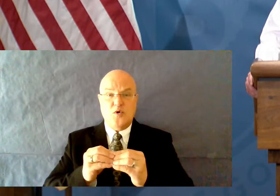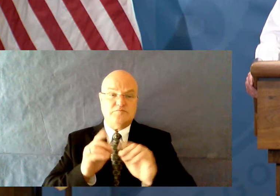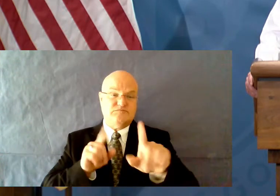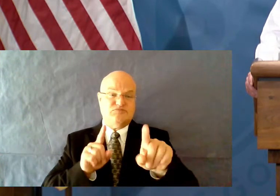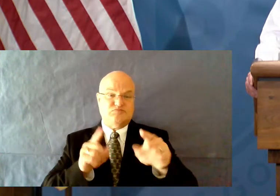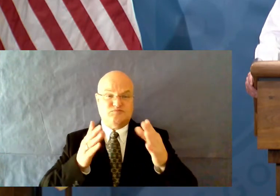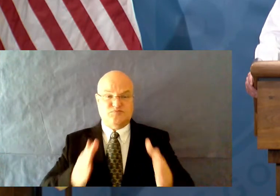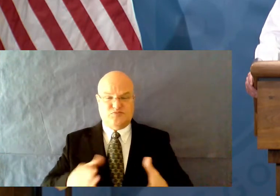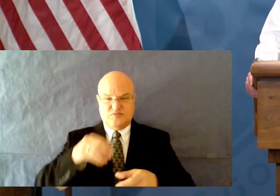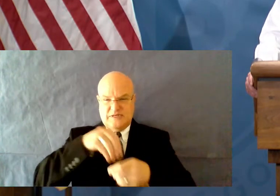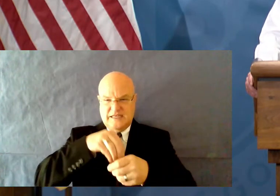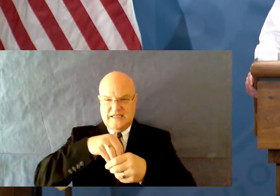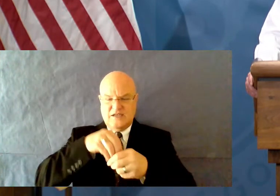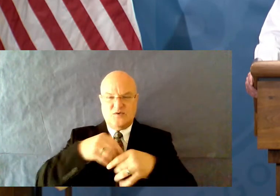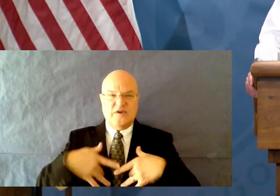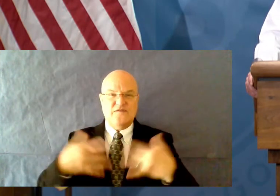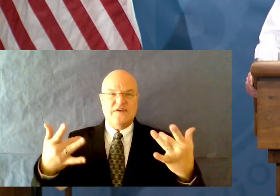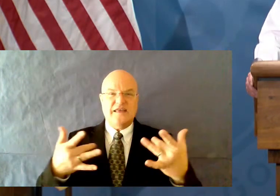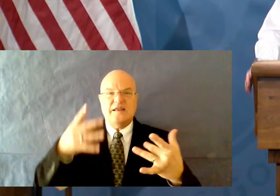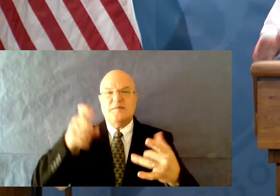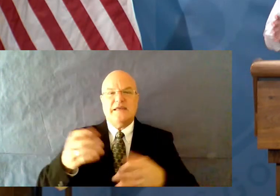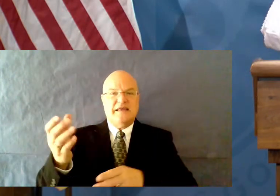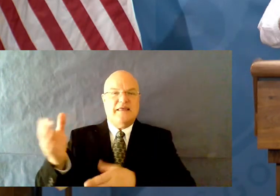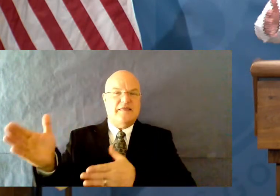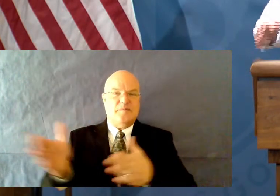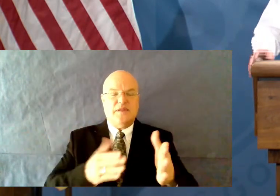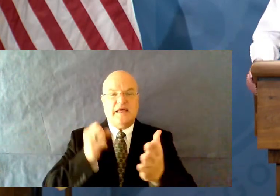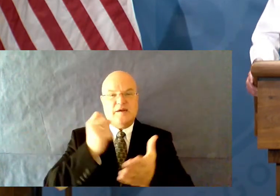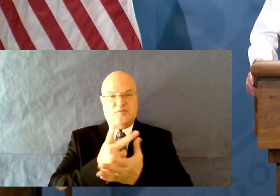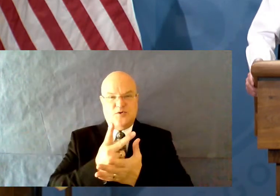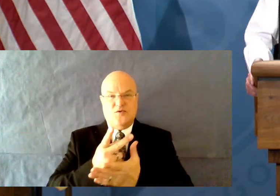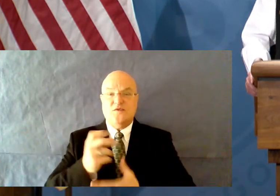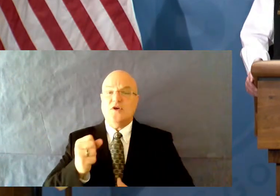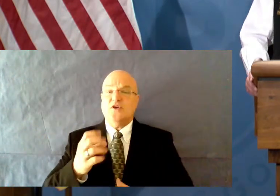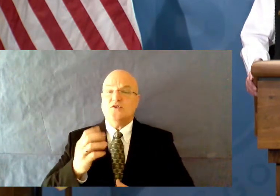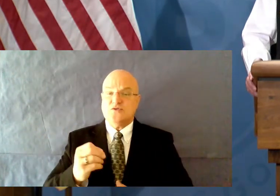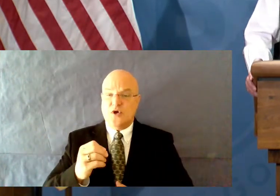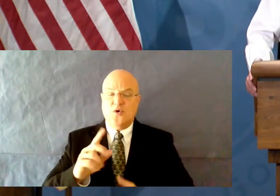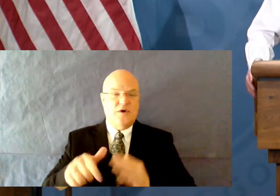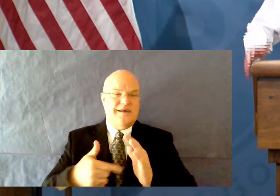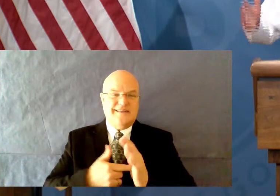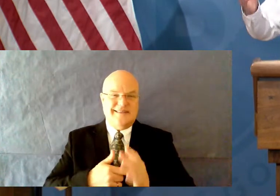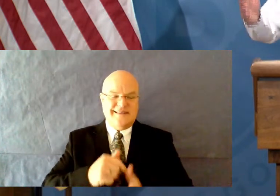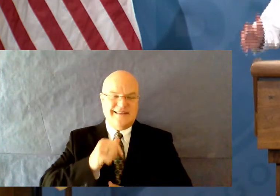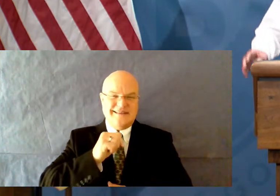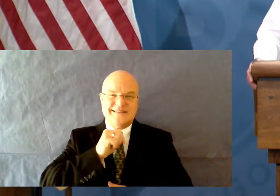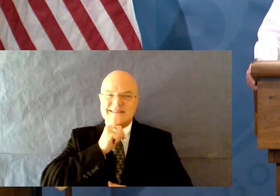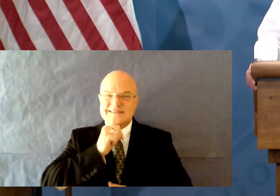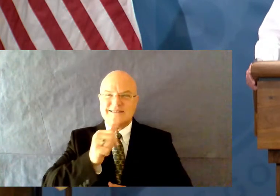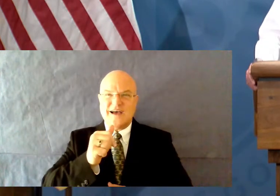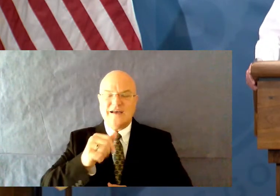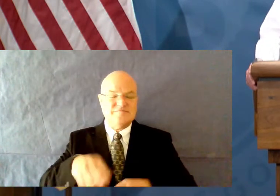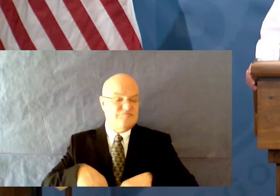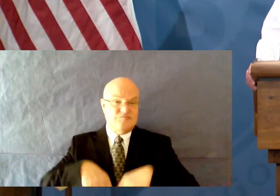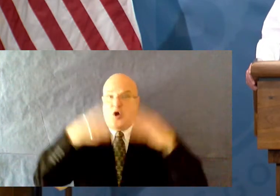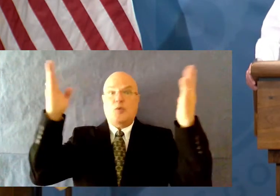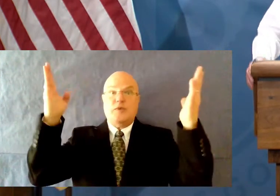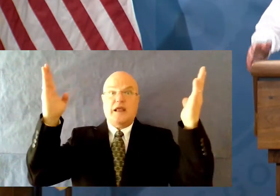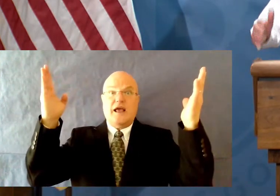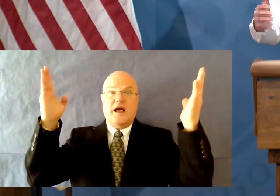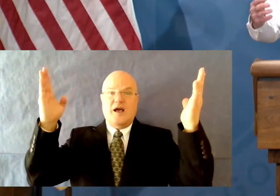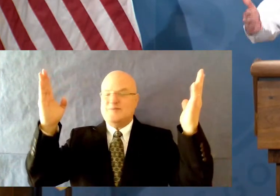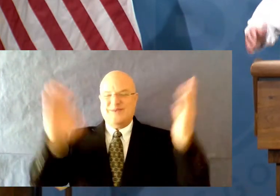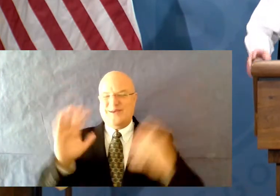at an indoor event, you have to get the plan approved. So this is not opening up the Wild West.